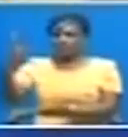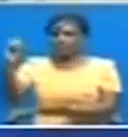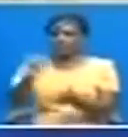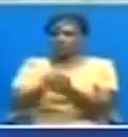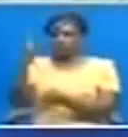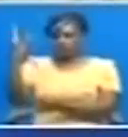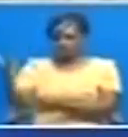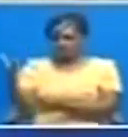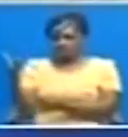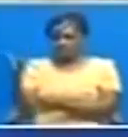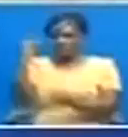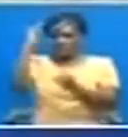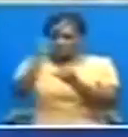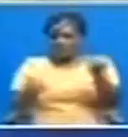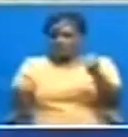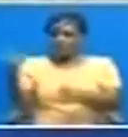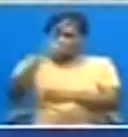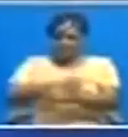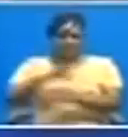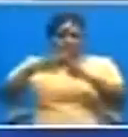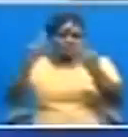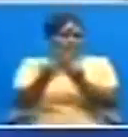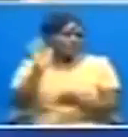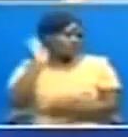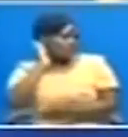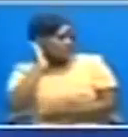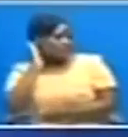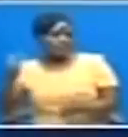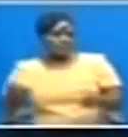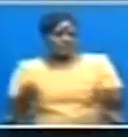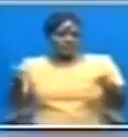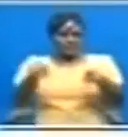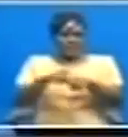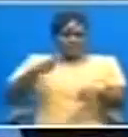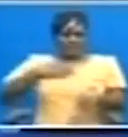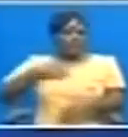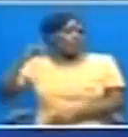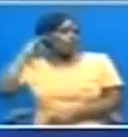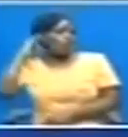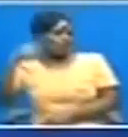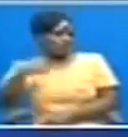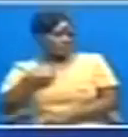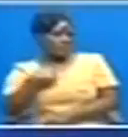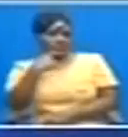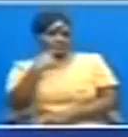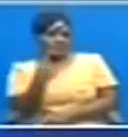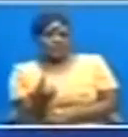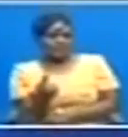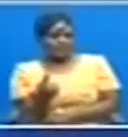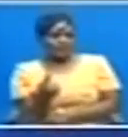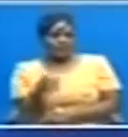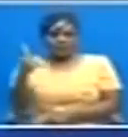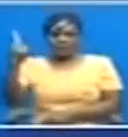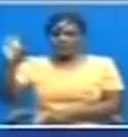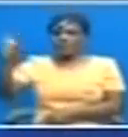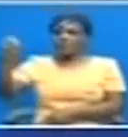2014, the last day their families would hear from them. My sister, Pilia Nyangina, you called me that Dennis